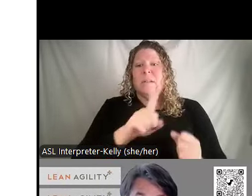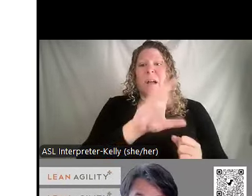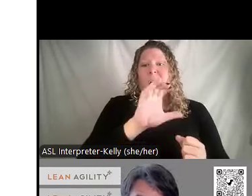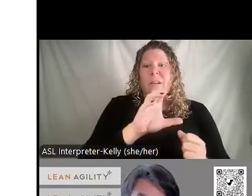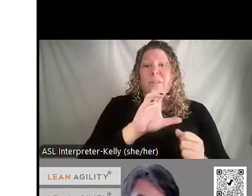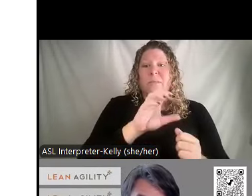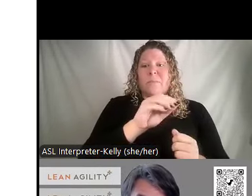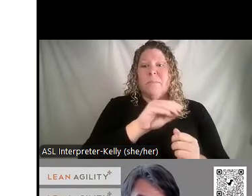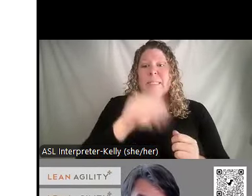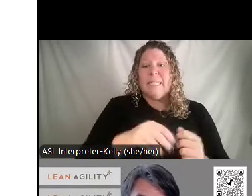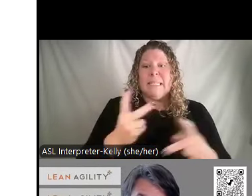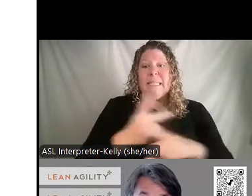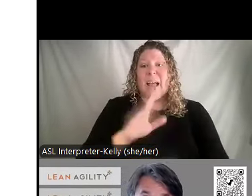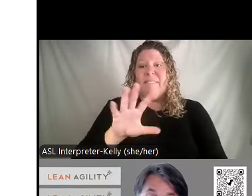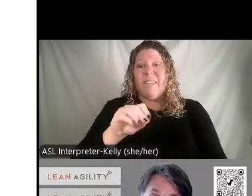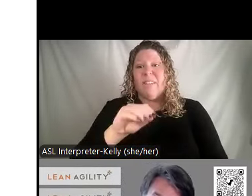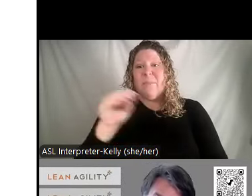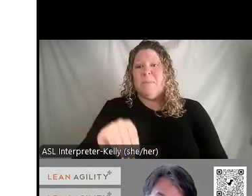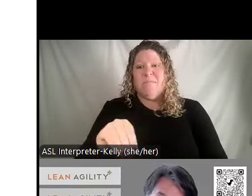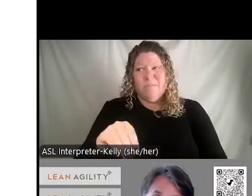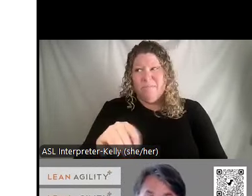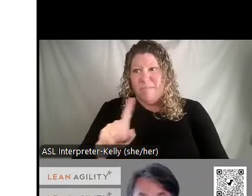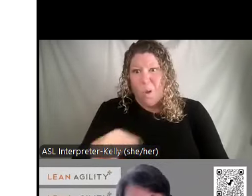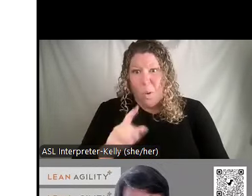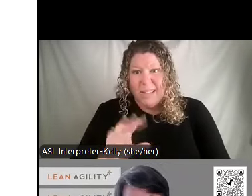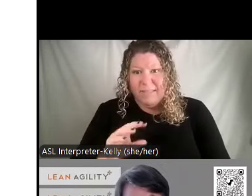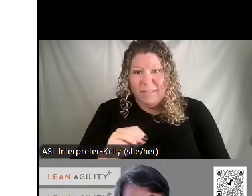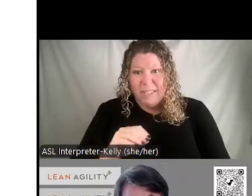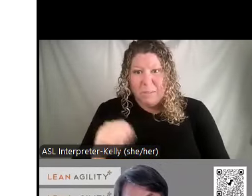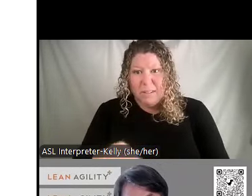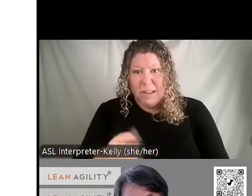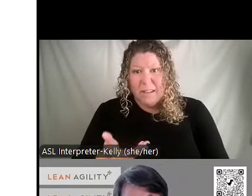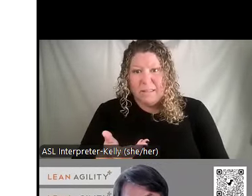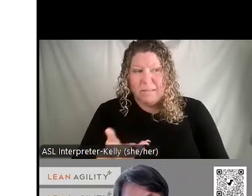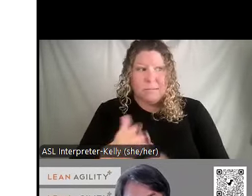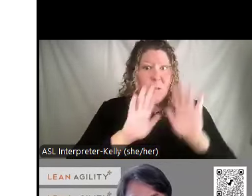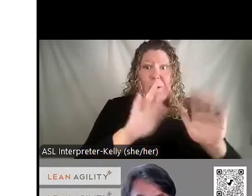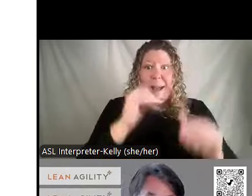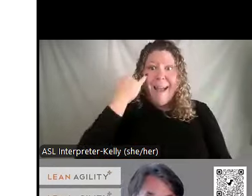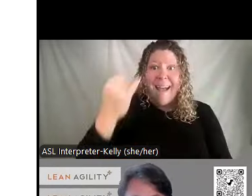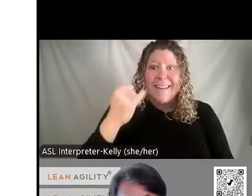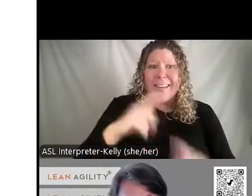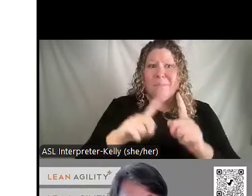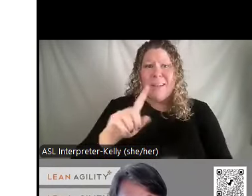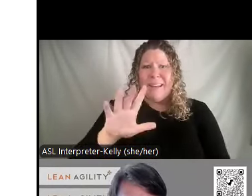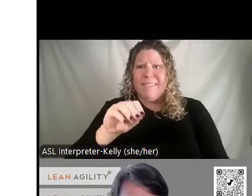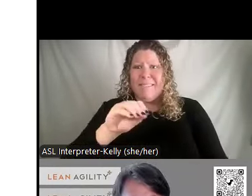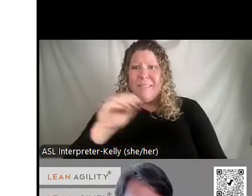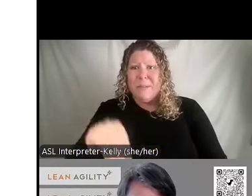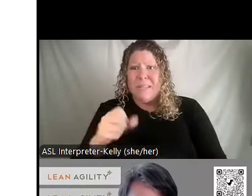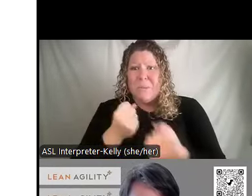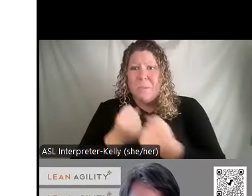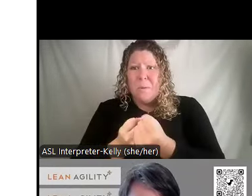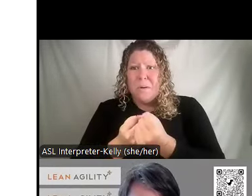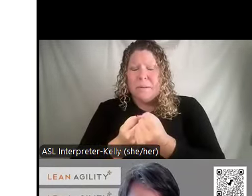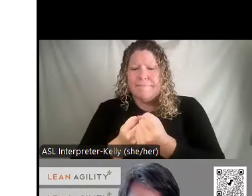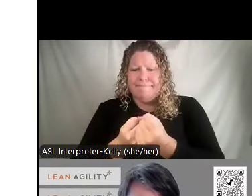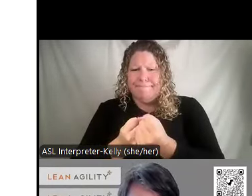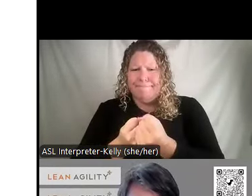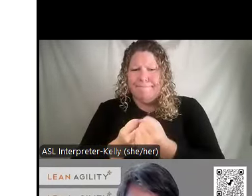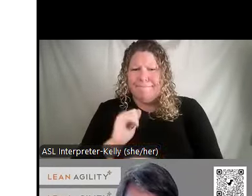50% is only 50%. So if we have a great idea, but low buy-in, only 50% buy-in, it basically cuts in